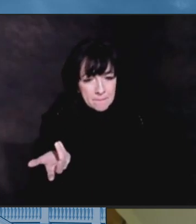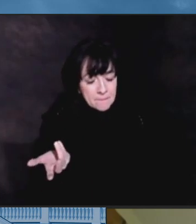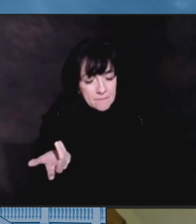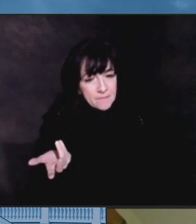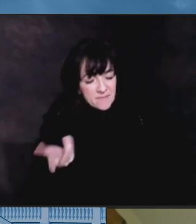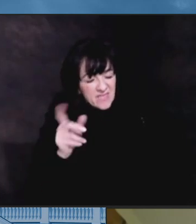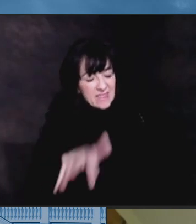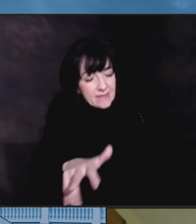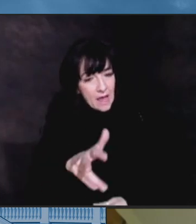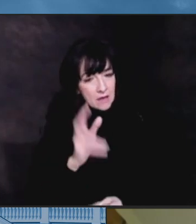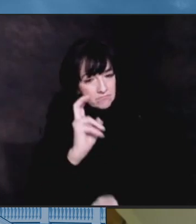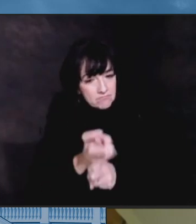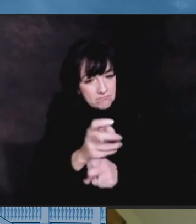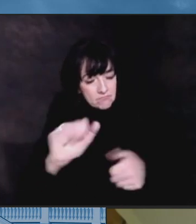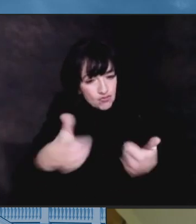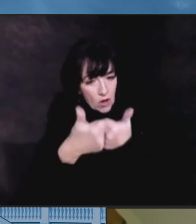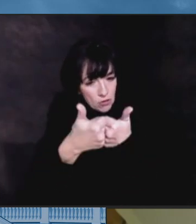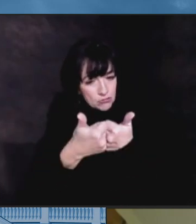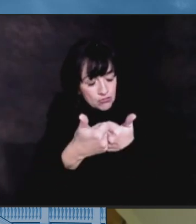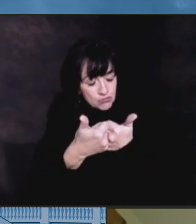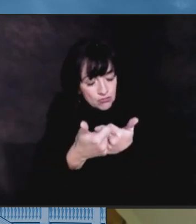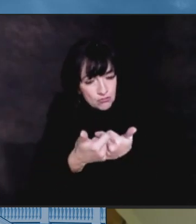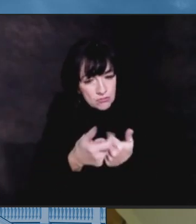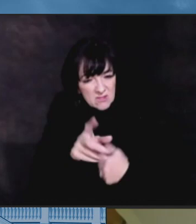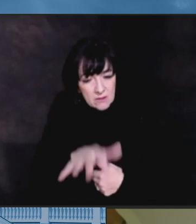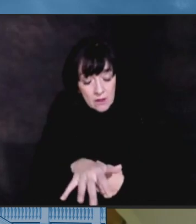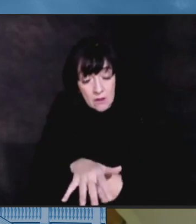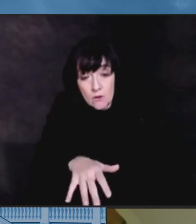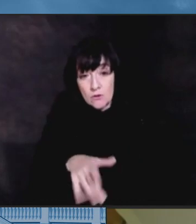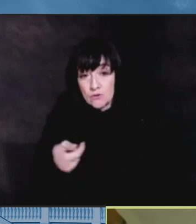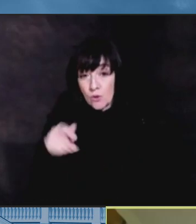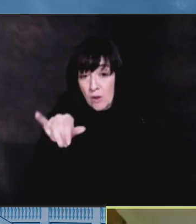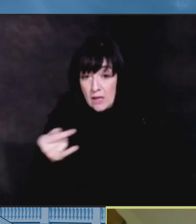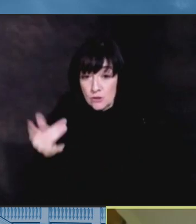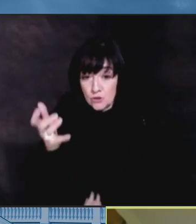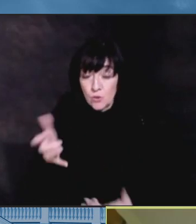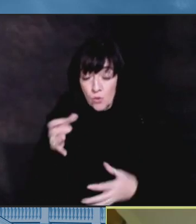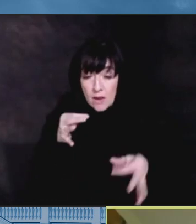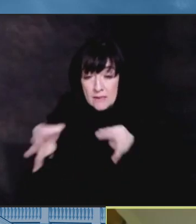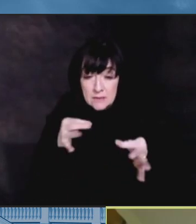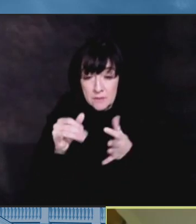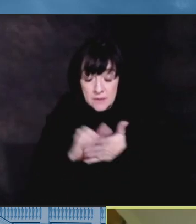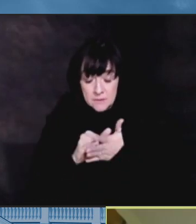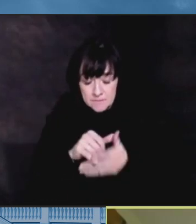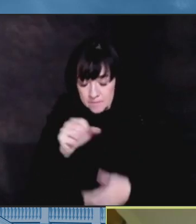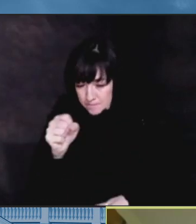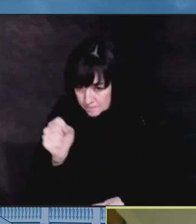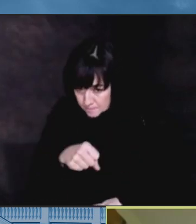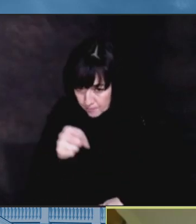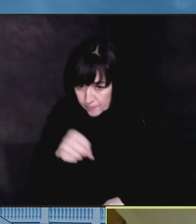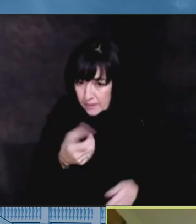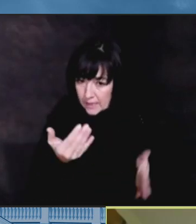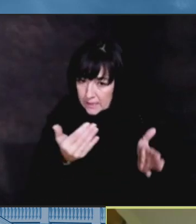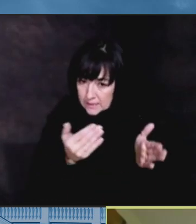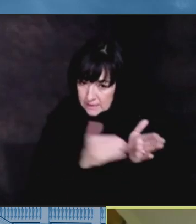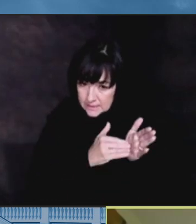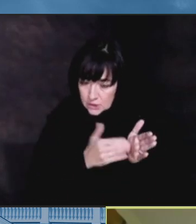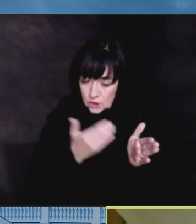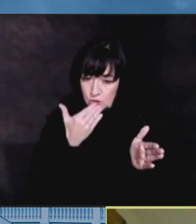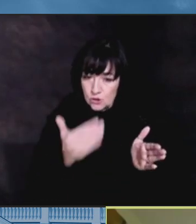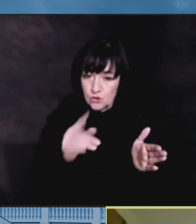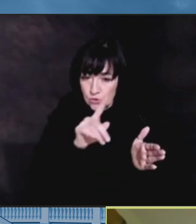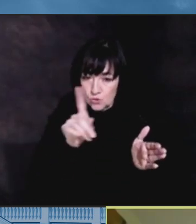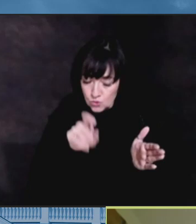and how you see it and how your partners see it there? Yeah, so I think, Sarah, again, a good question, and